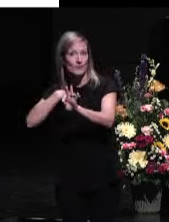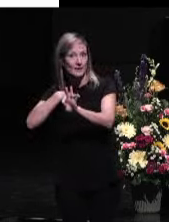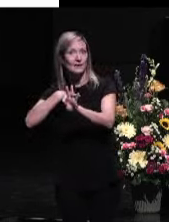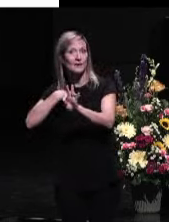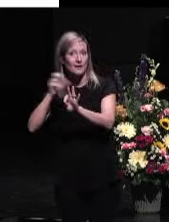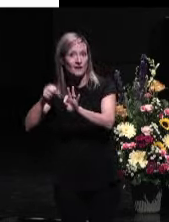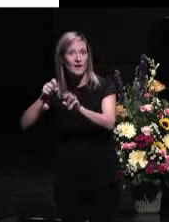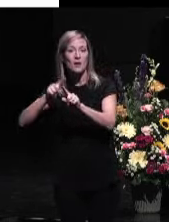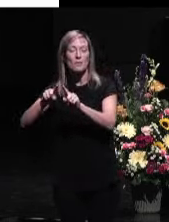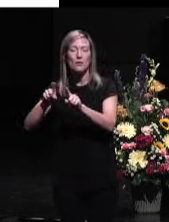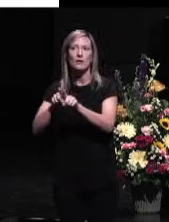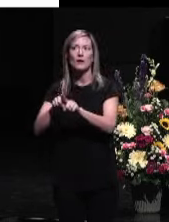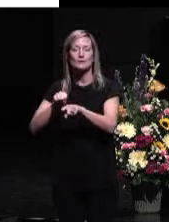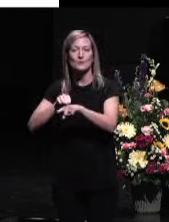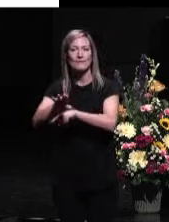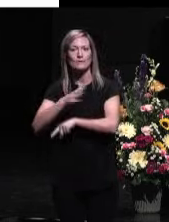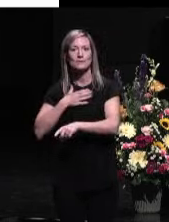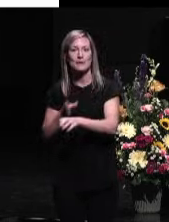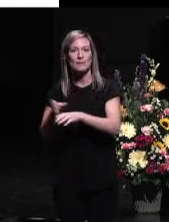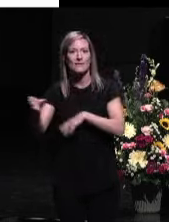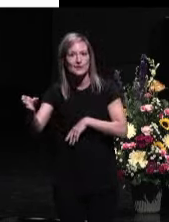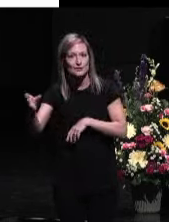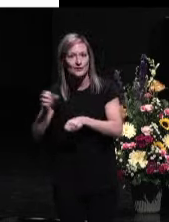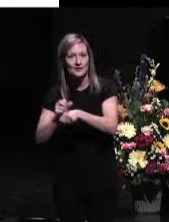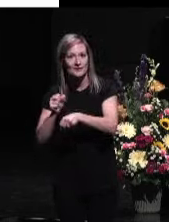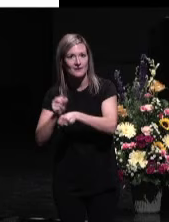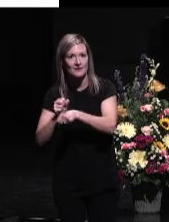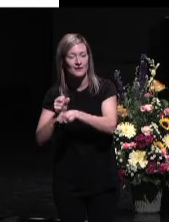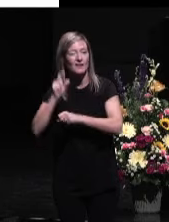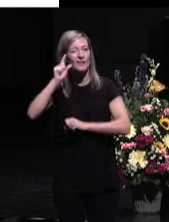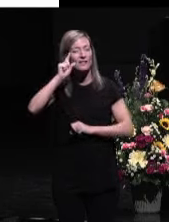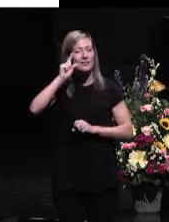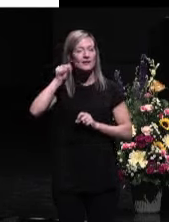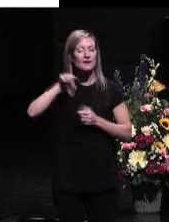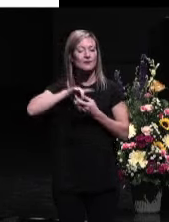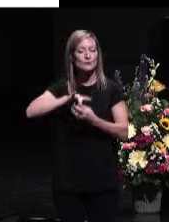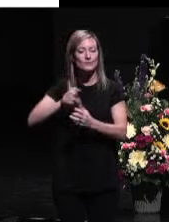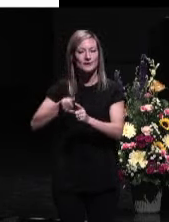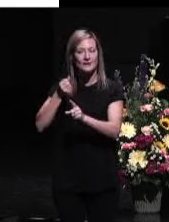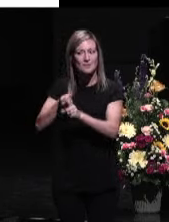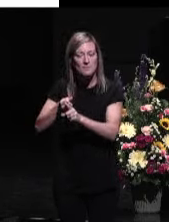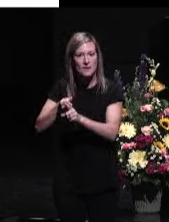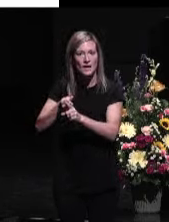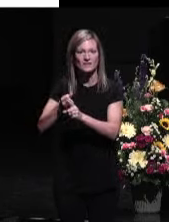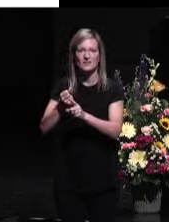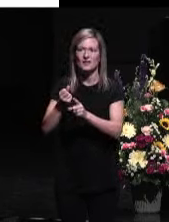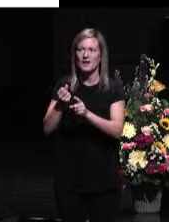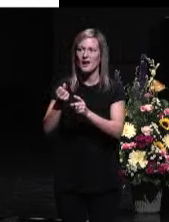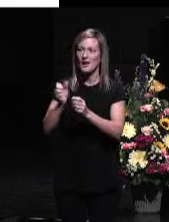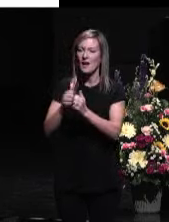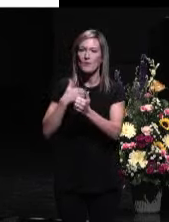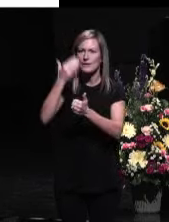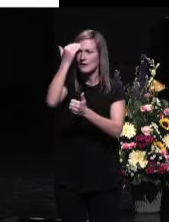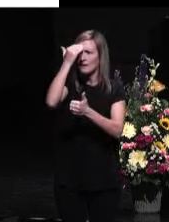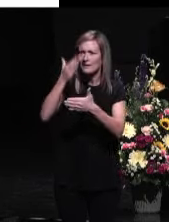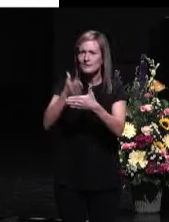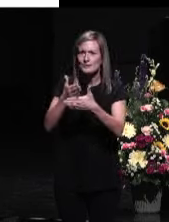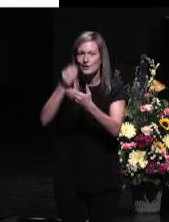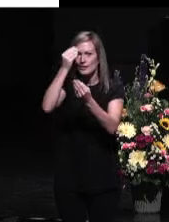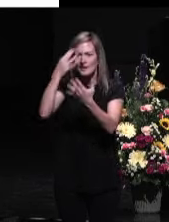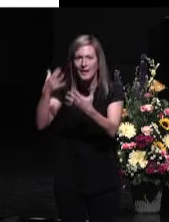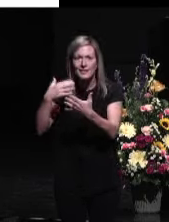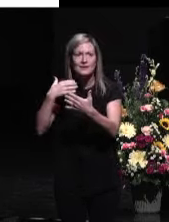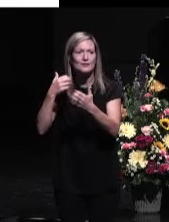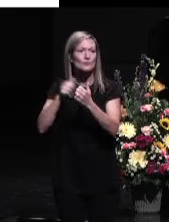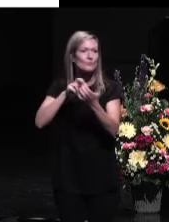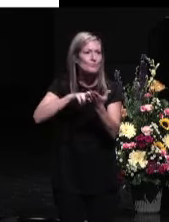but it's changing the profession. And if you think about this in terms of the impact and the knowledge that we share and disseminate through our research and